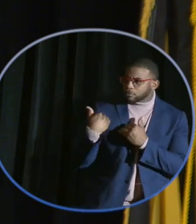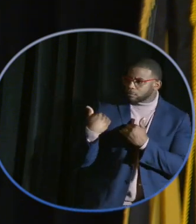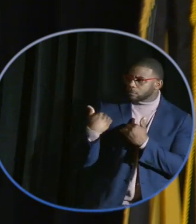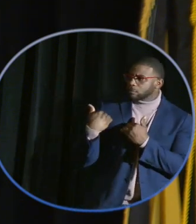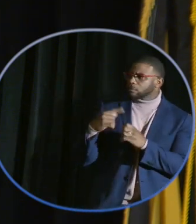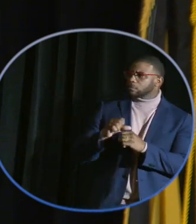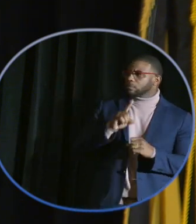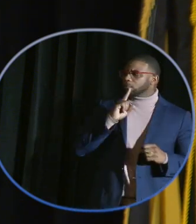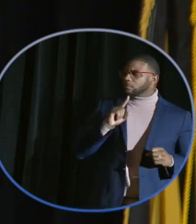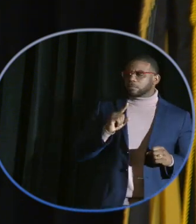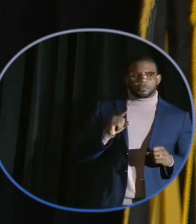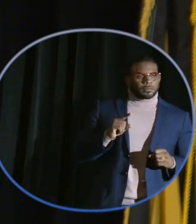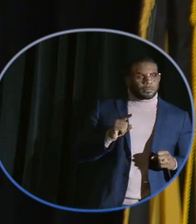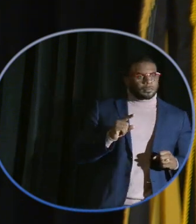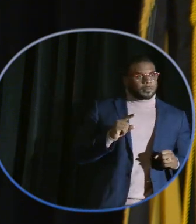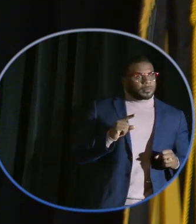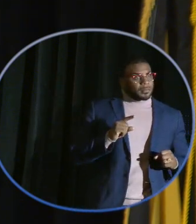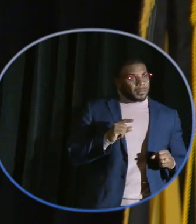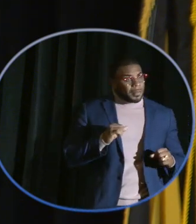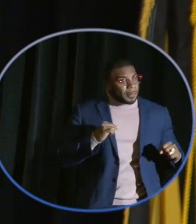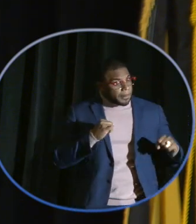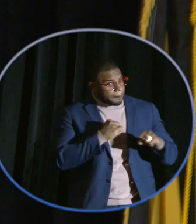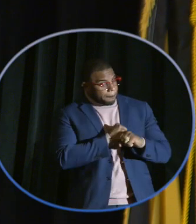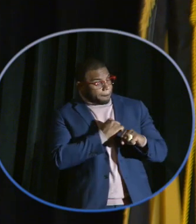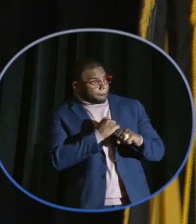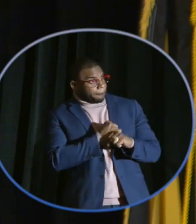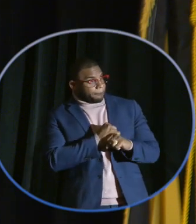to ensure that the fight